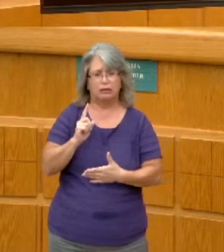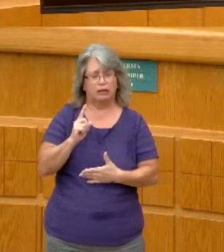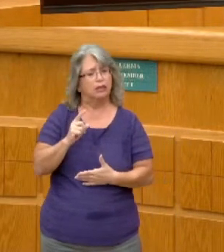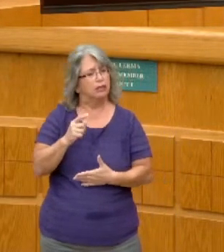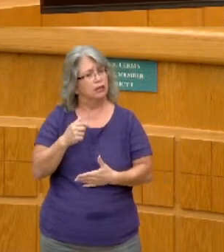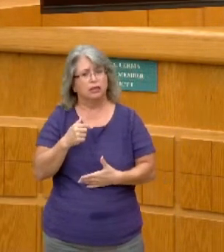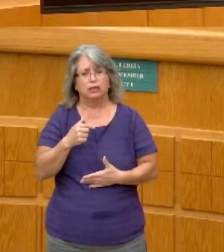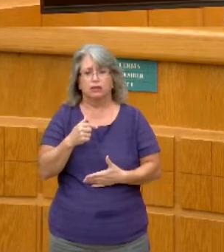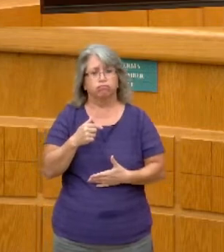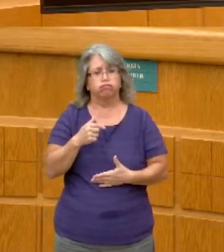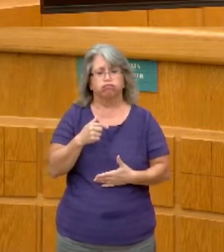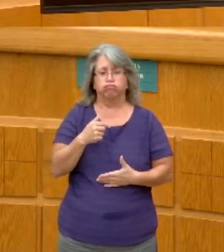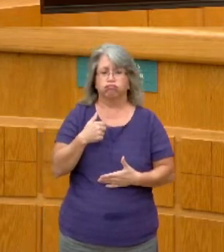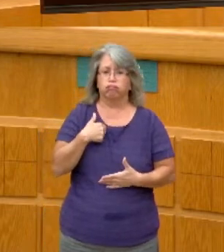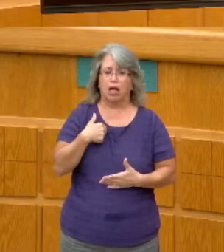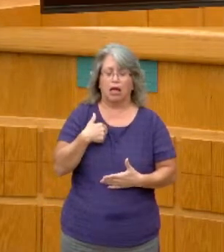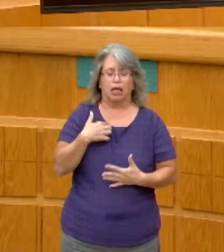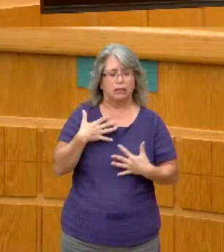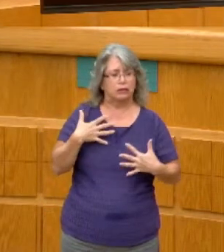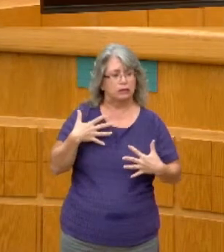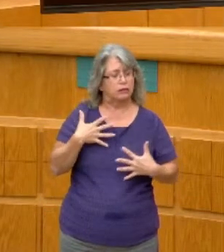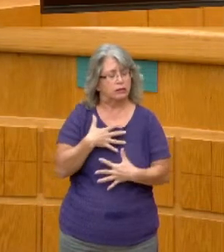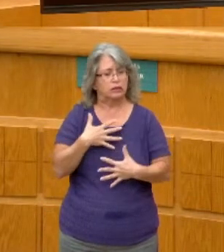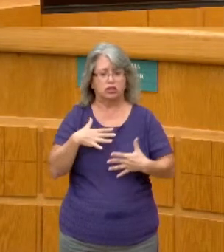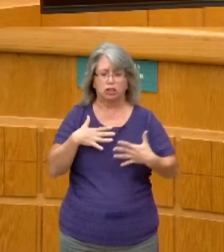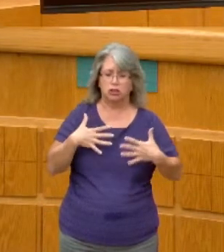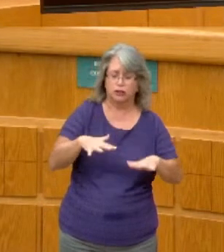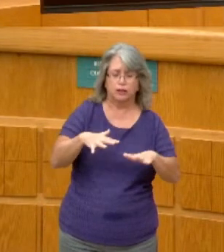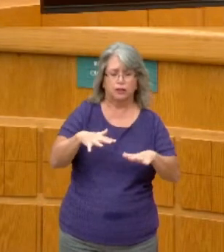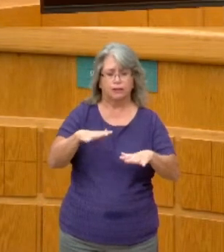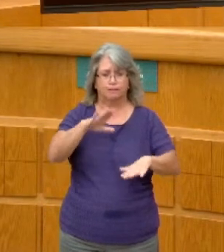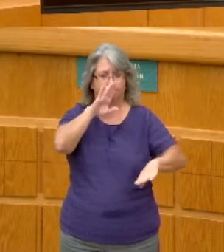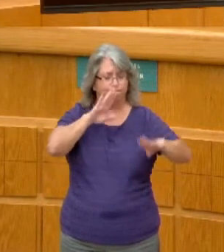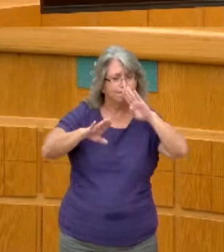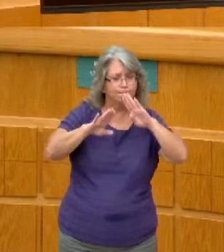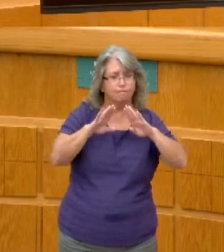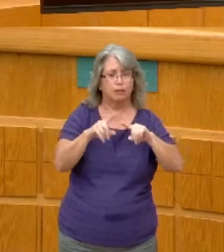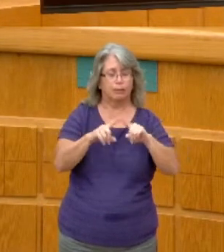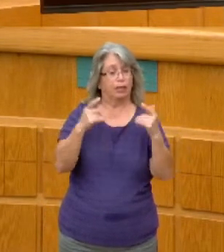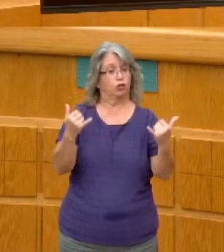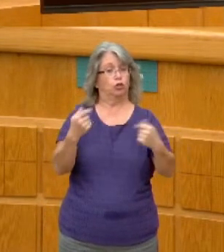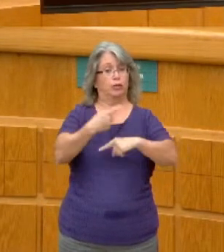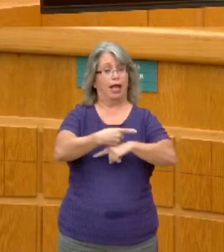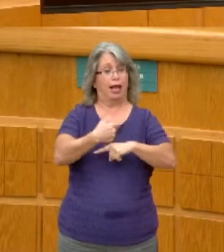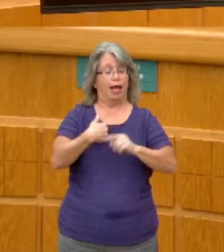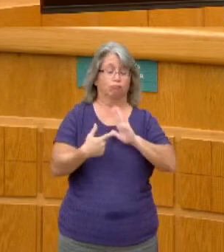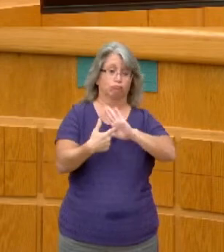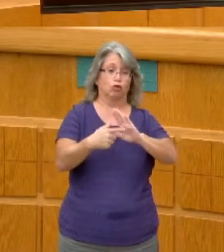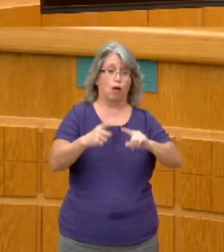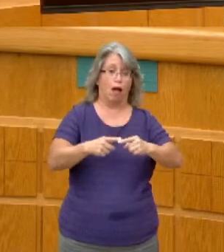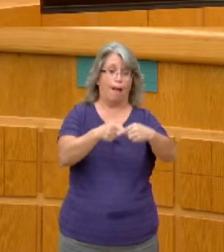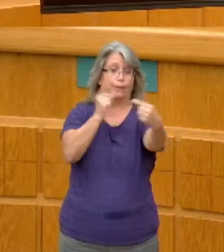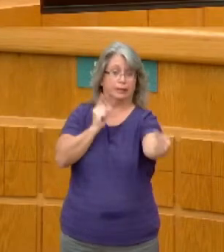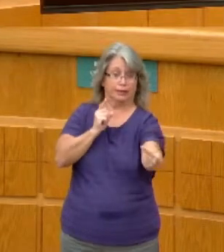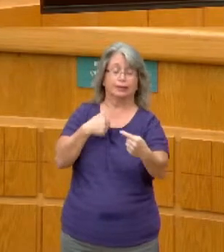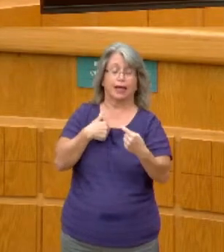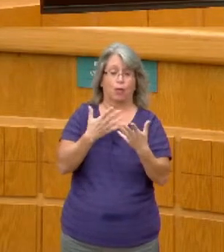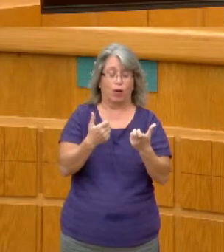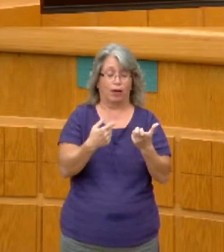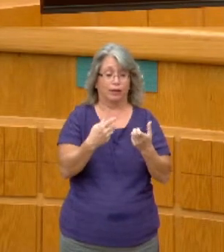tremendous angst, anxiety, and frustration. And today I want to express the opposite. I want to